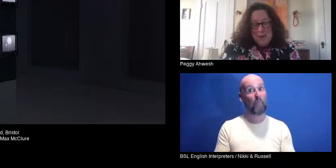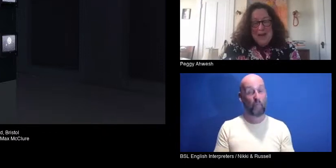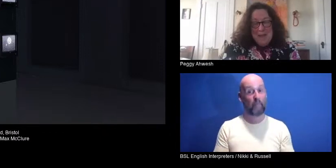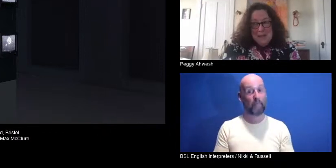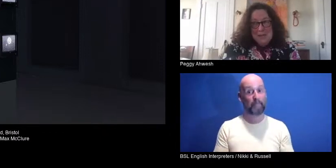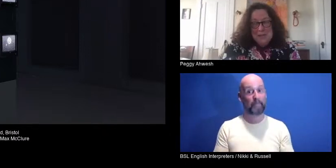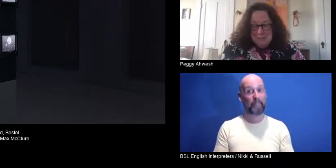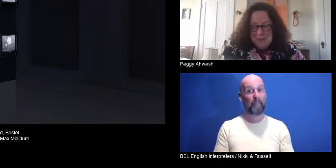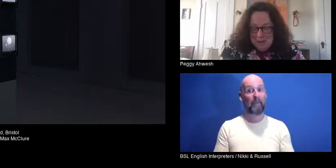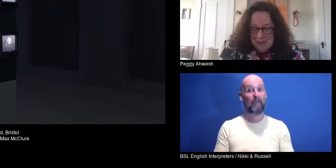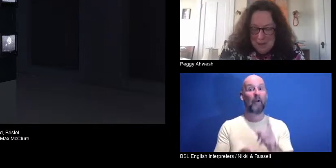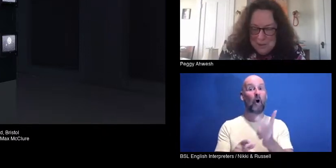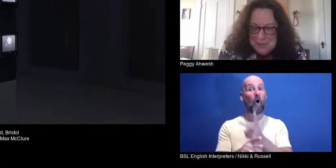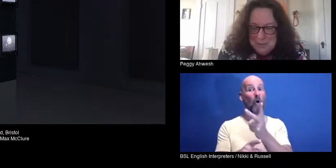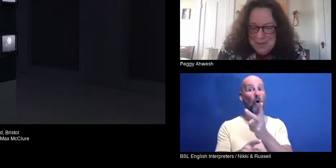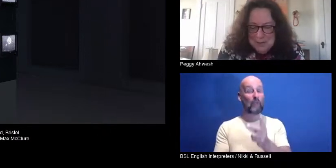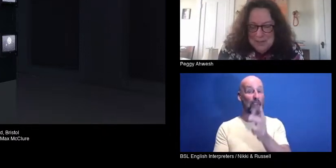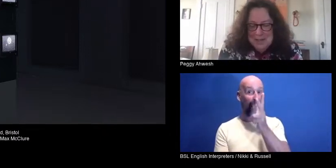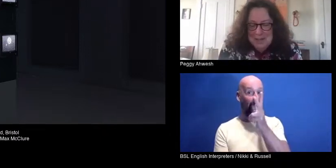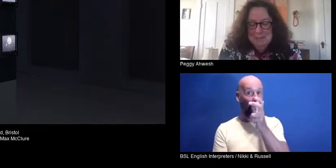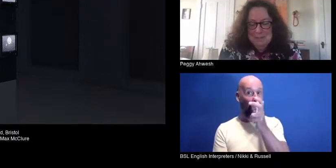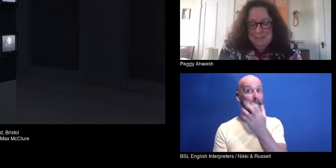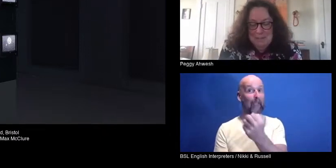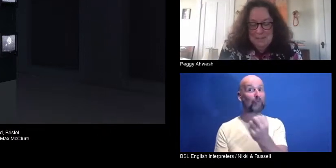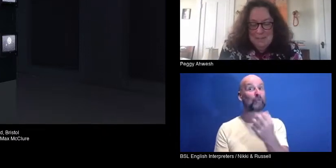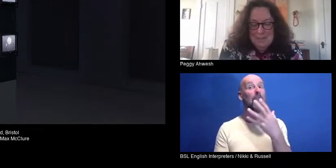There's a reanimation, but also there's,